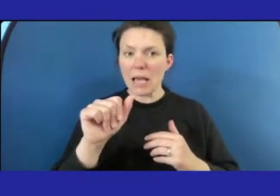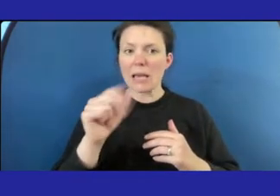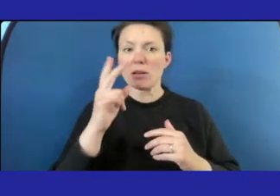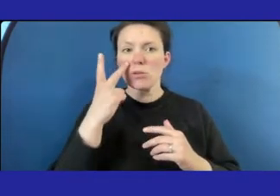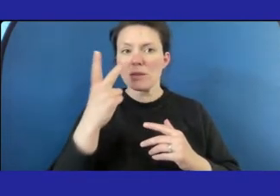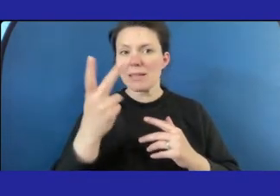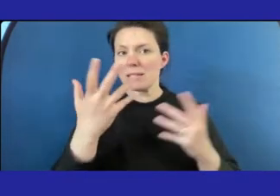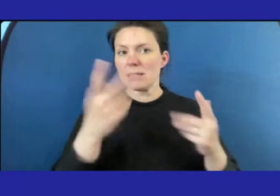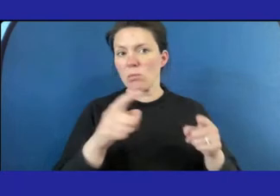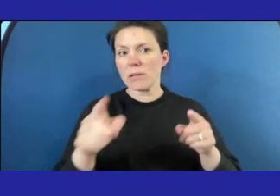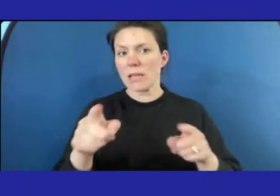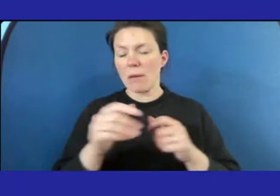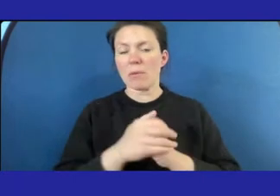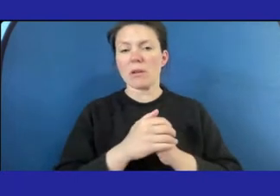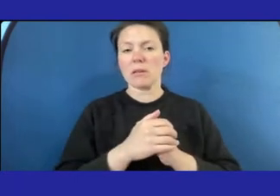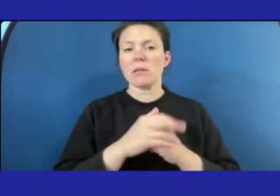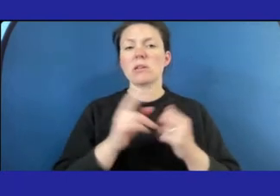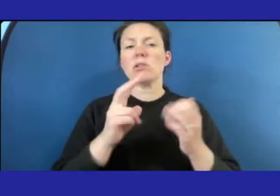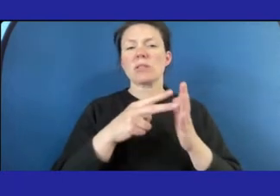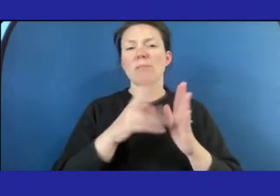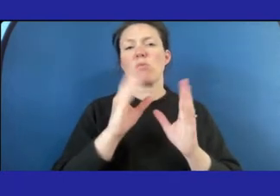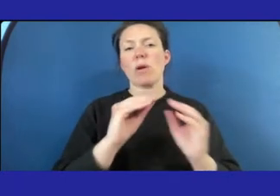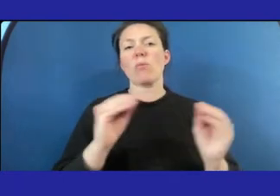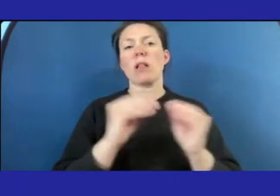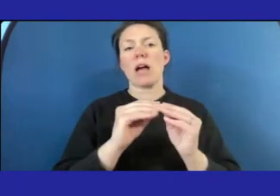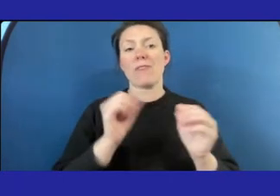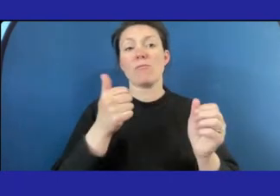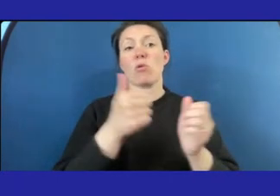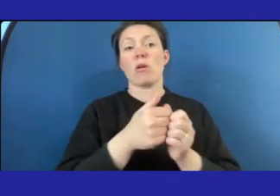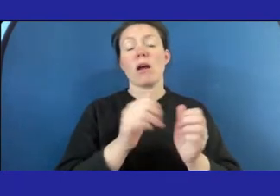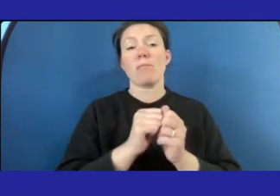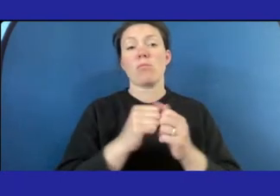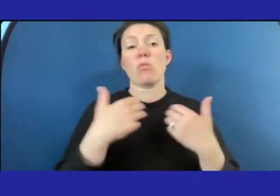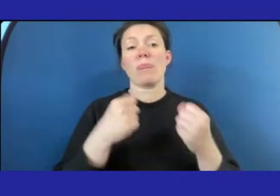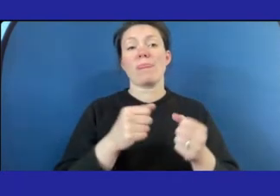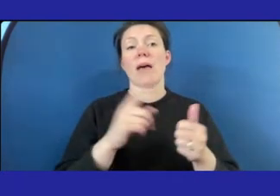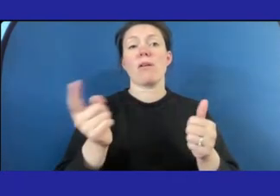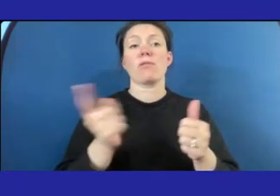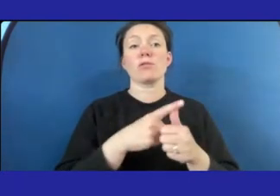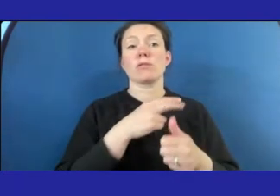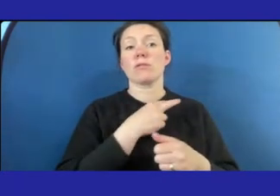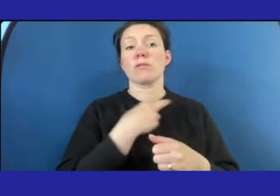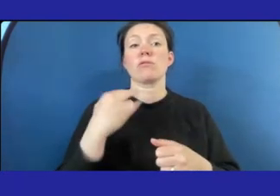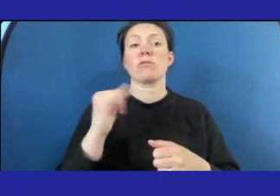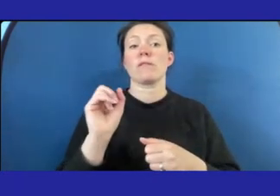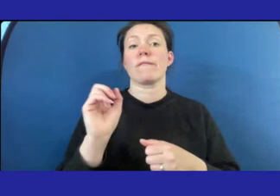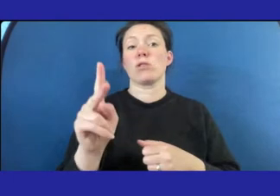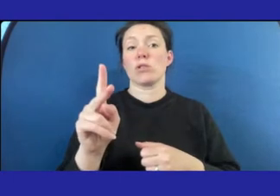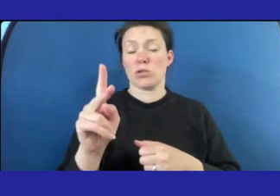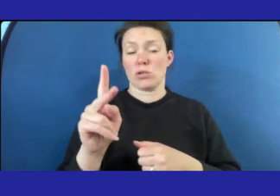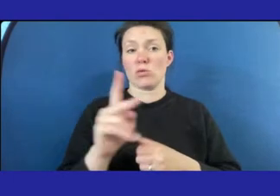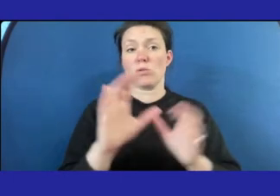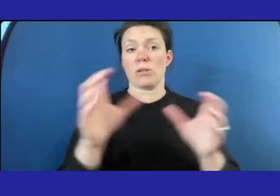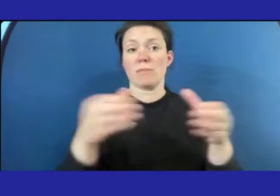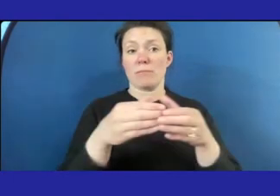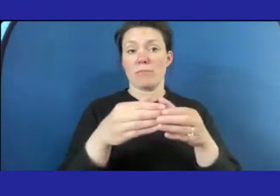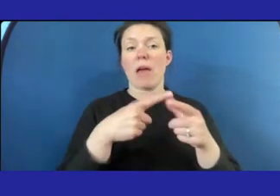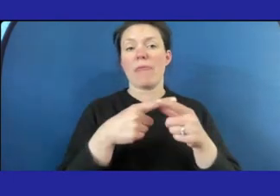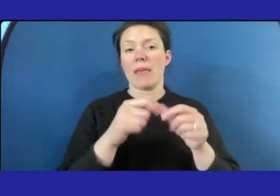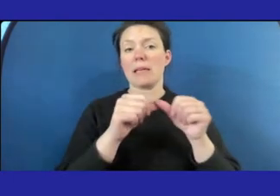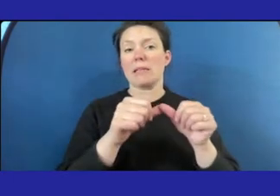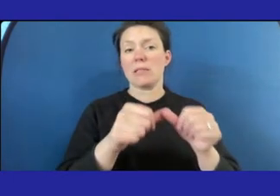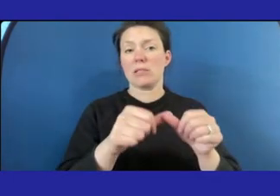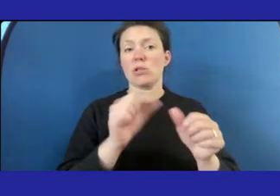So we will be doing additional updates with our Health First risk populations and continuing to update